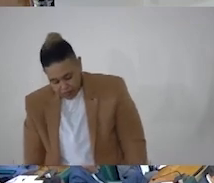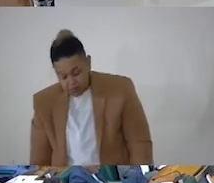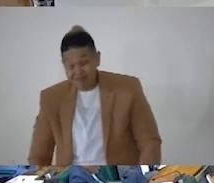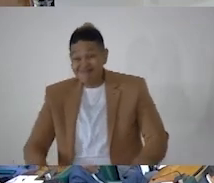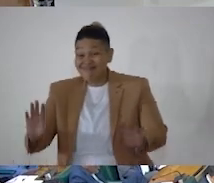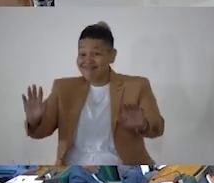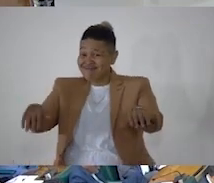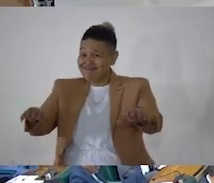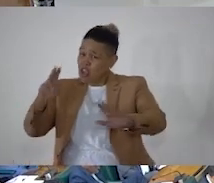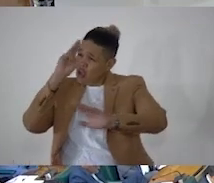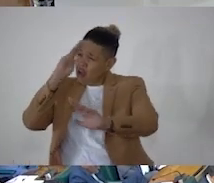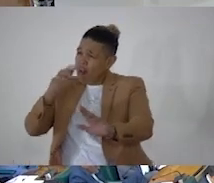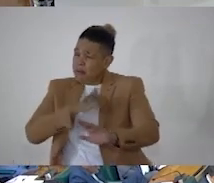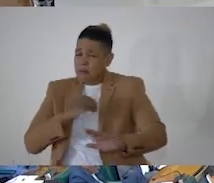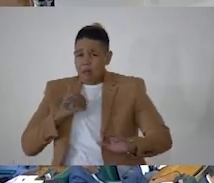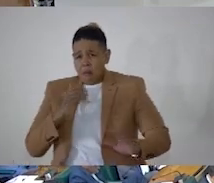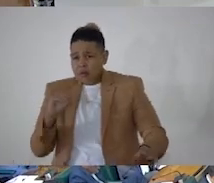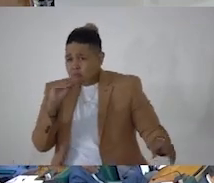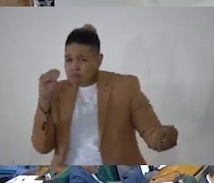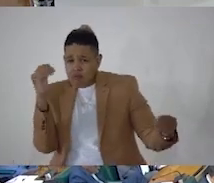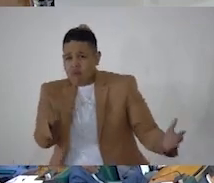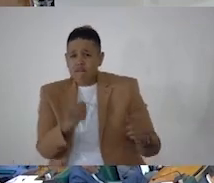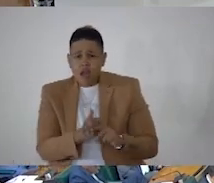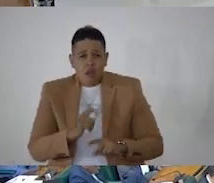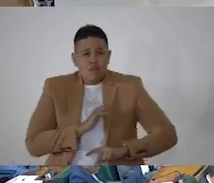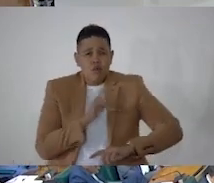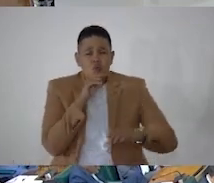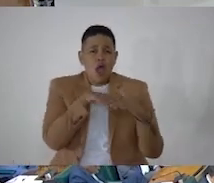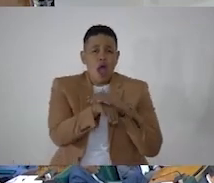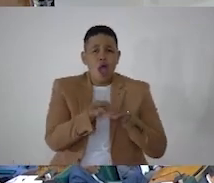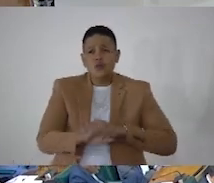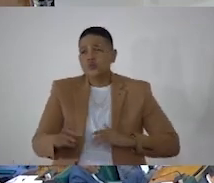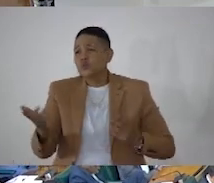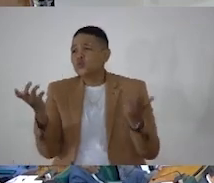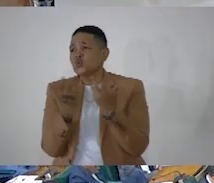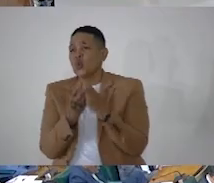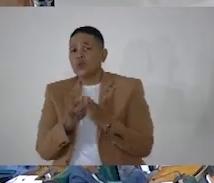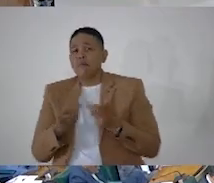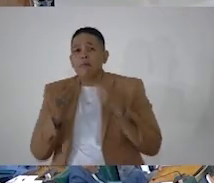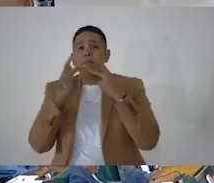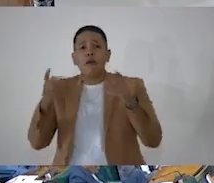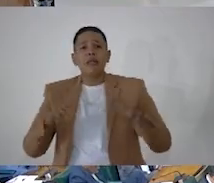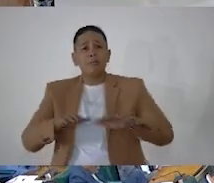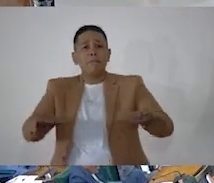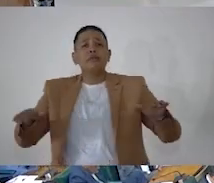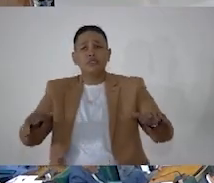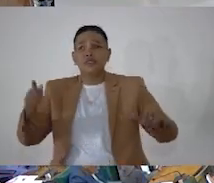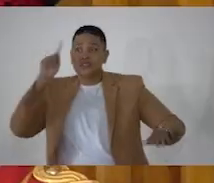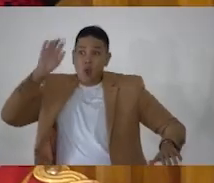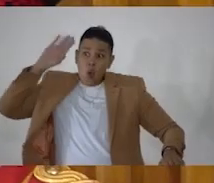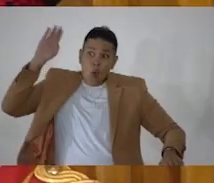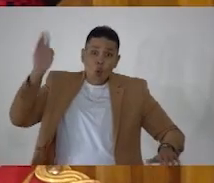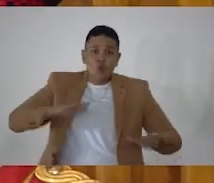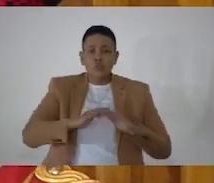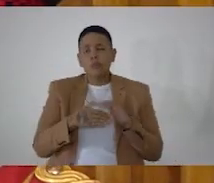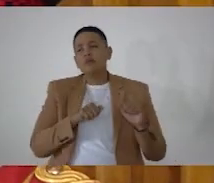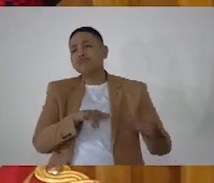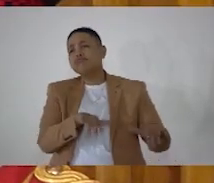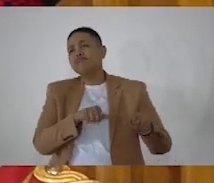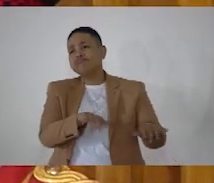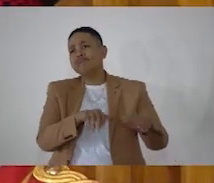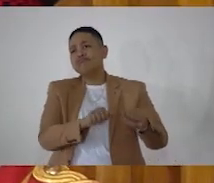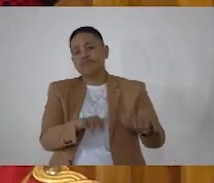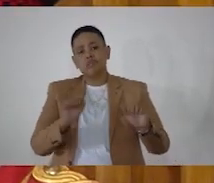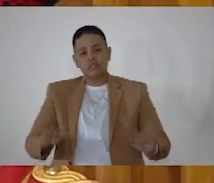The provision of greater access to suitable public beach facilities to all Jamaicans remains a